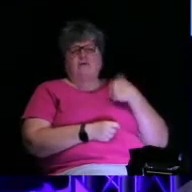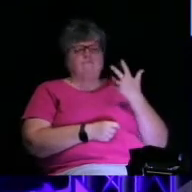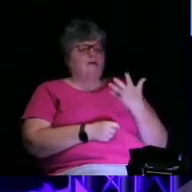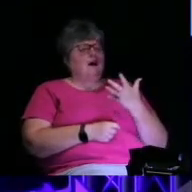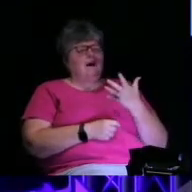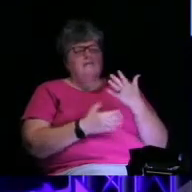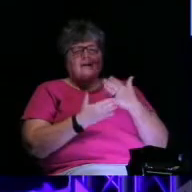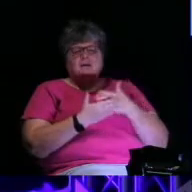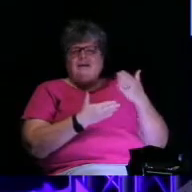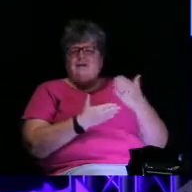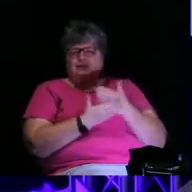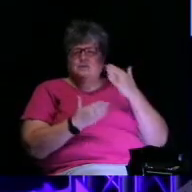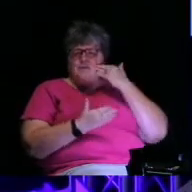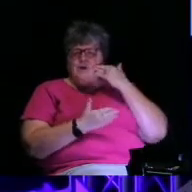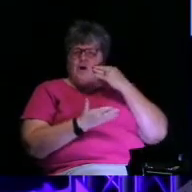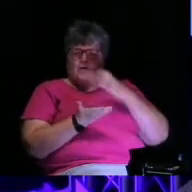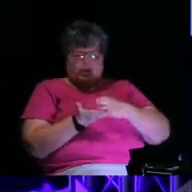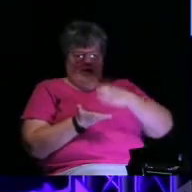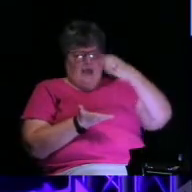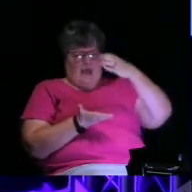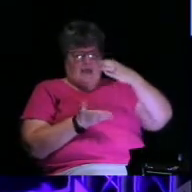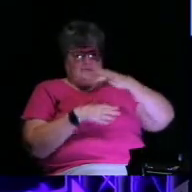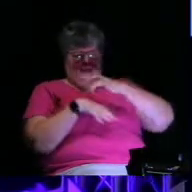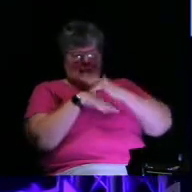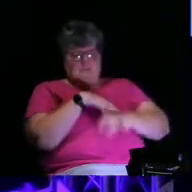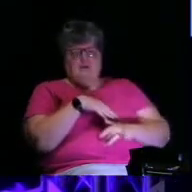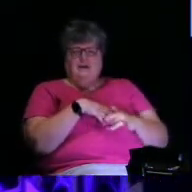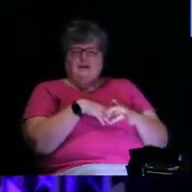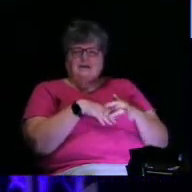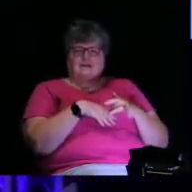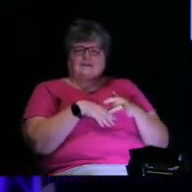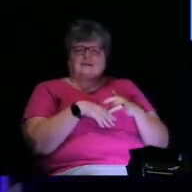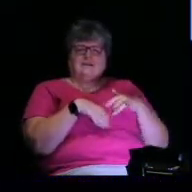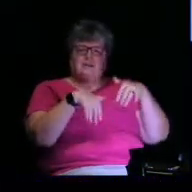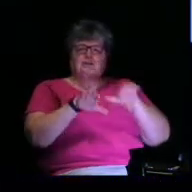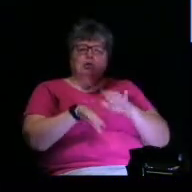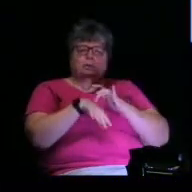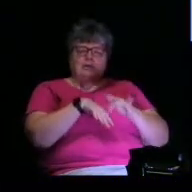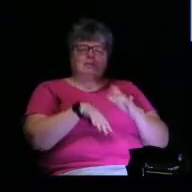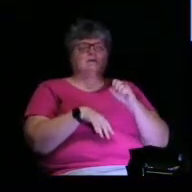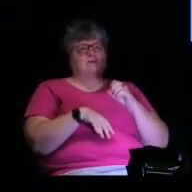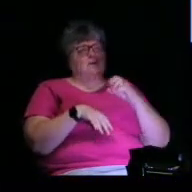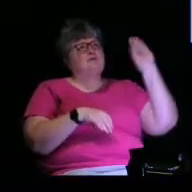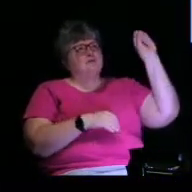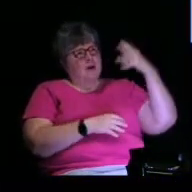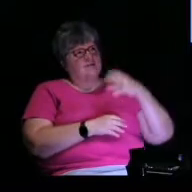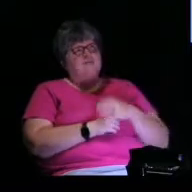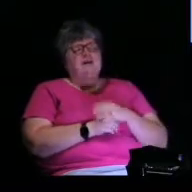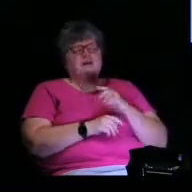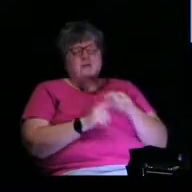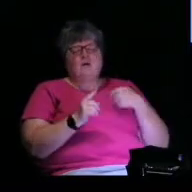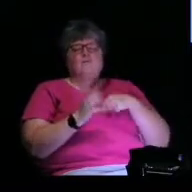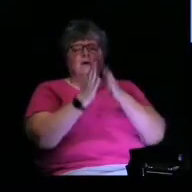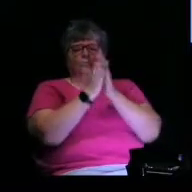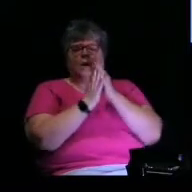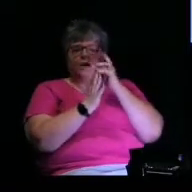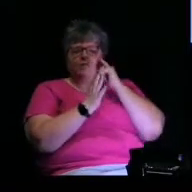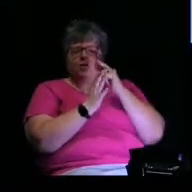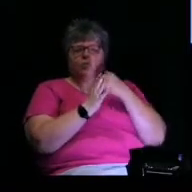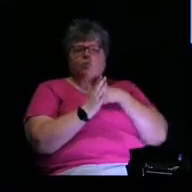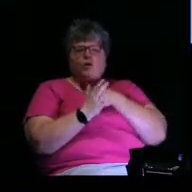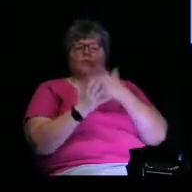know, the can is empty. But the tomb is empty, so there's hope, all right? There's grace. All right, here we go. We crave things that are bad for us.